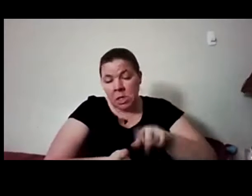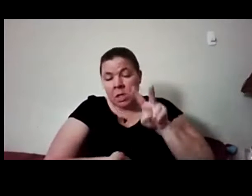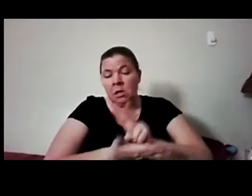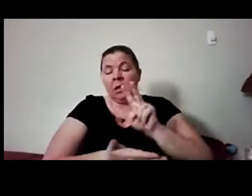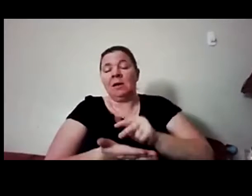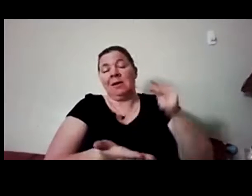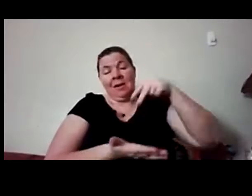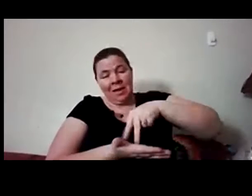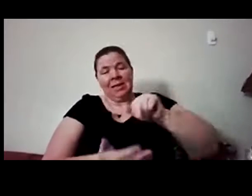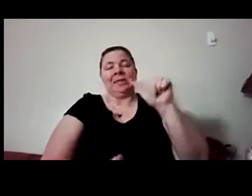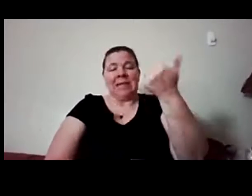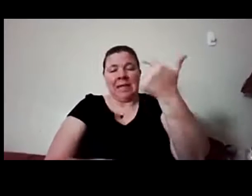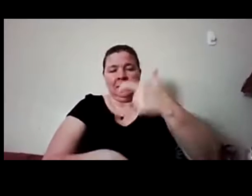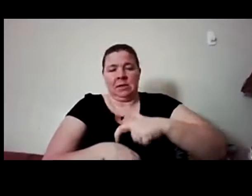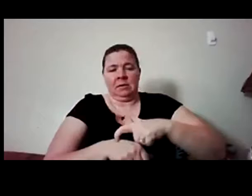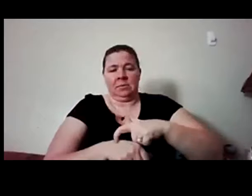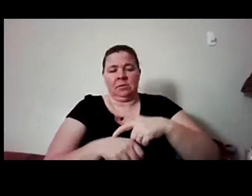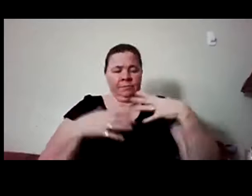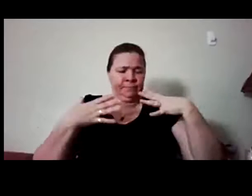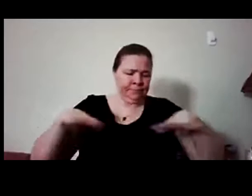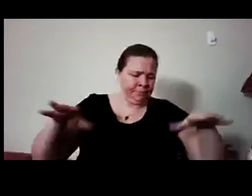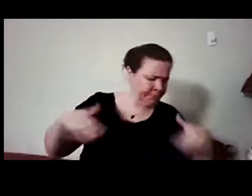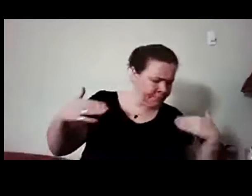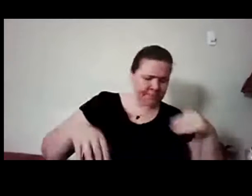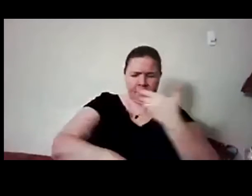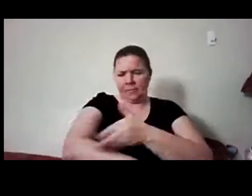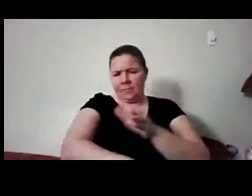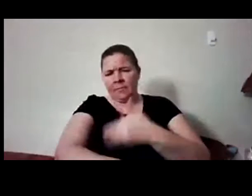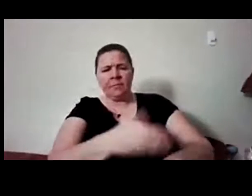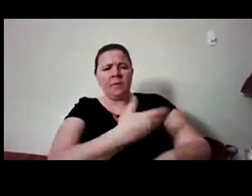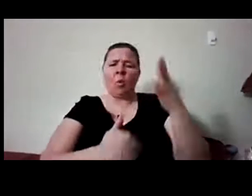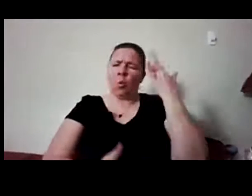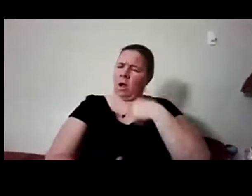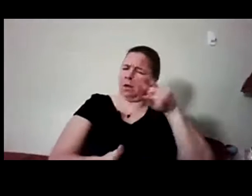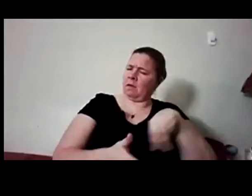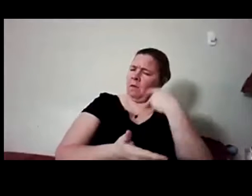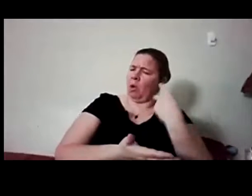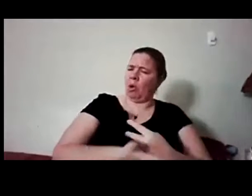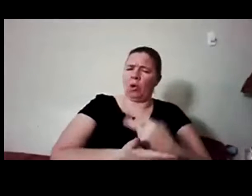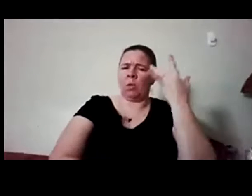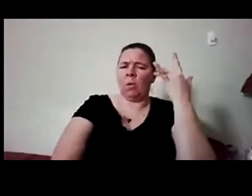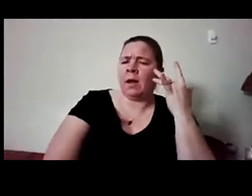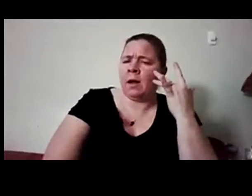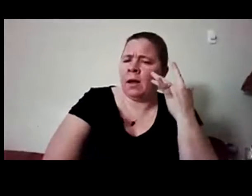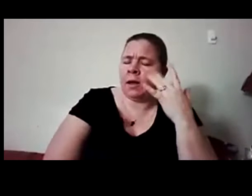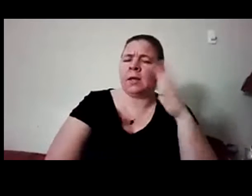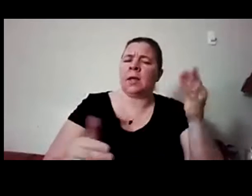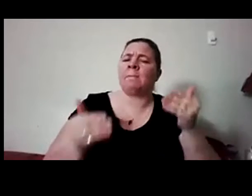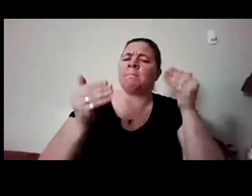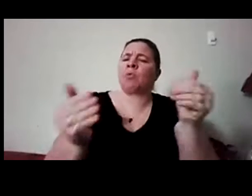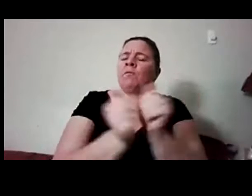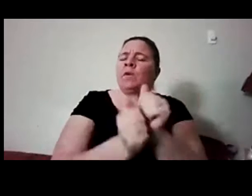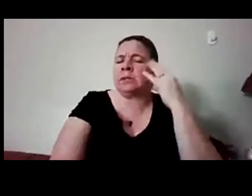times. You dust yourself. Look at what went wrong. Why did you fall? And then you move forward with